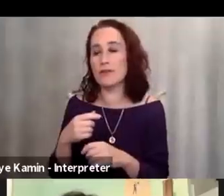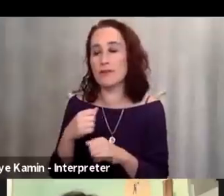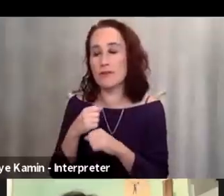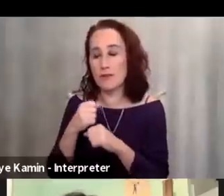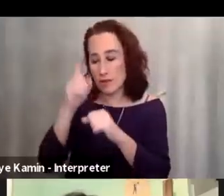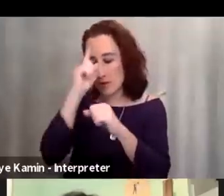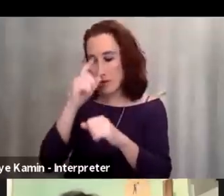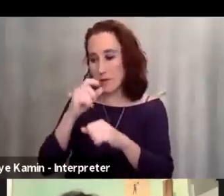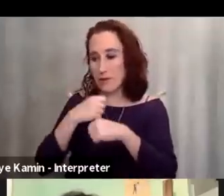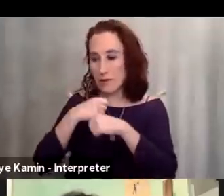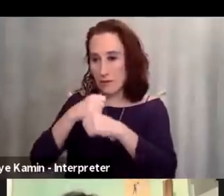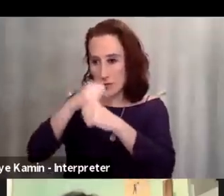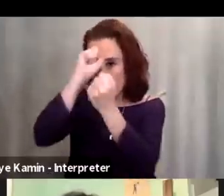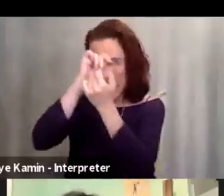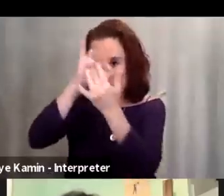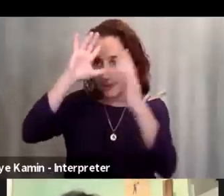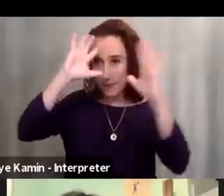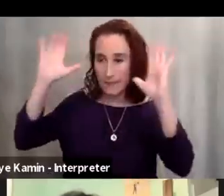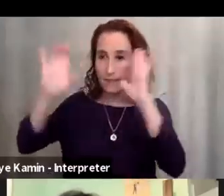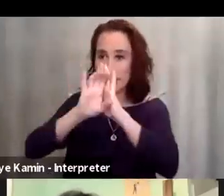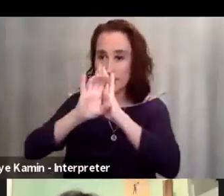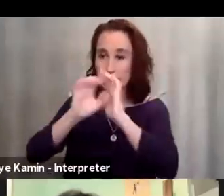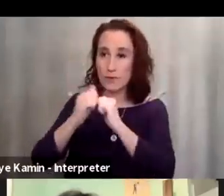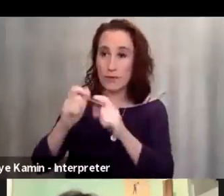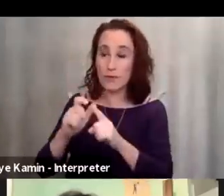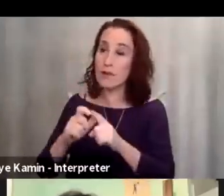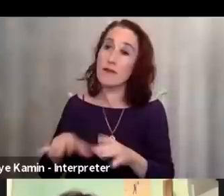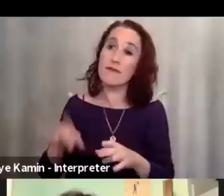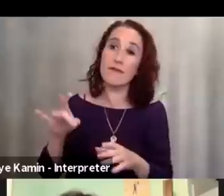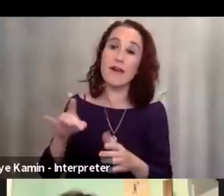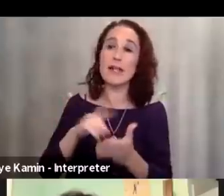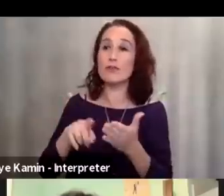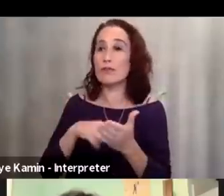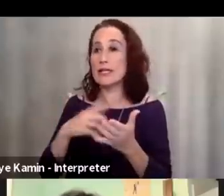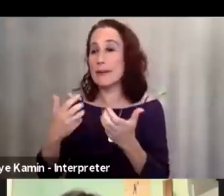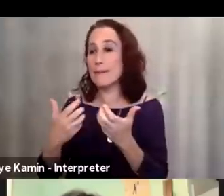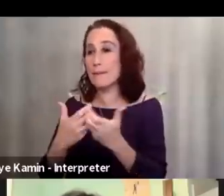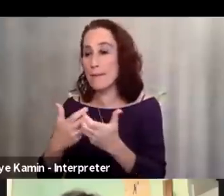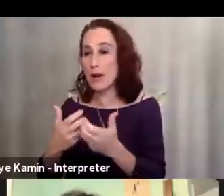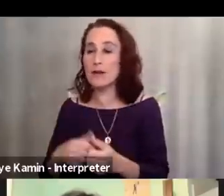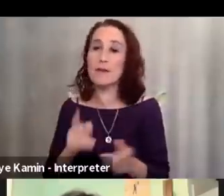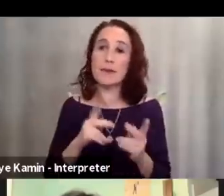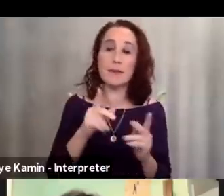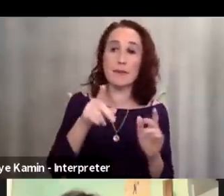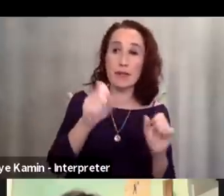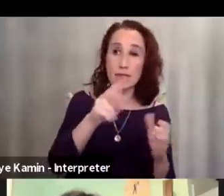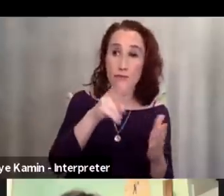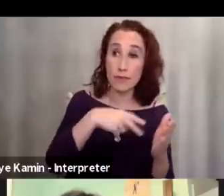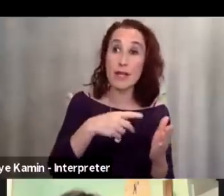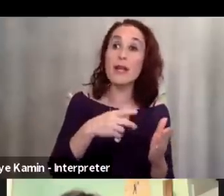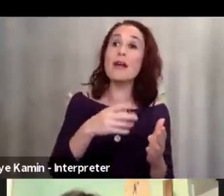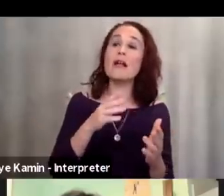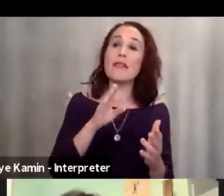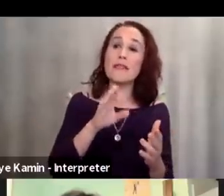people's minds, whether that's through finding critique partners, people who can read your manuscript, whose opinions you trust, who can help you